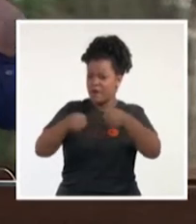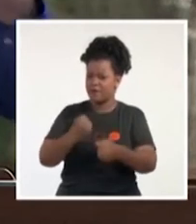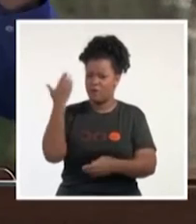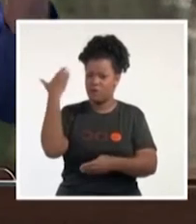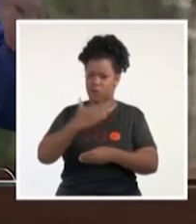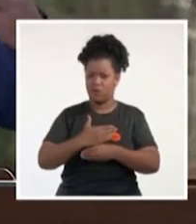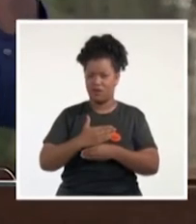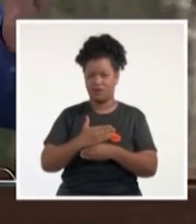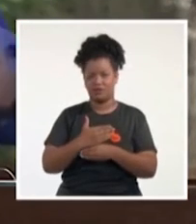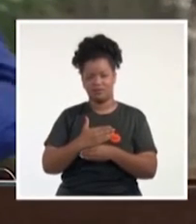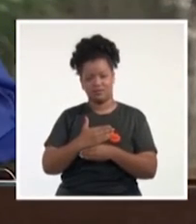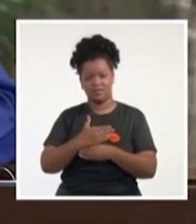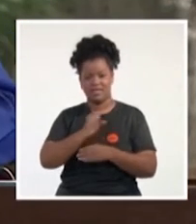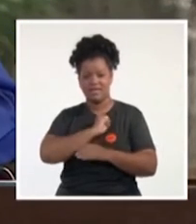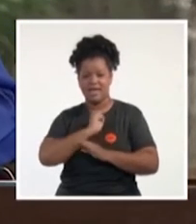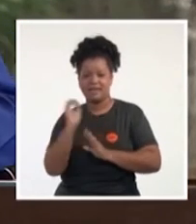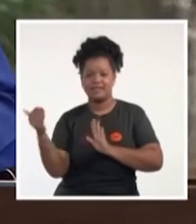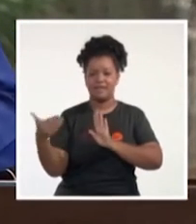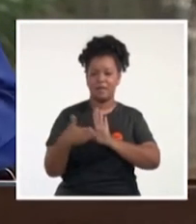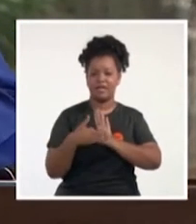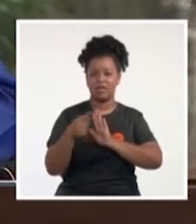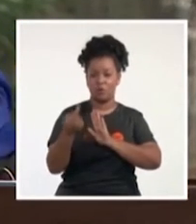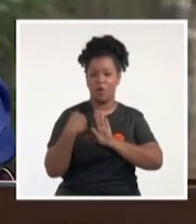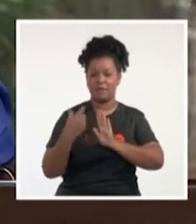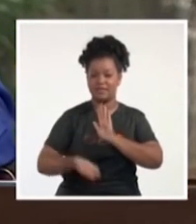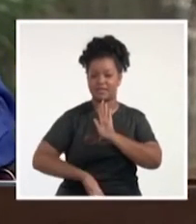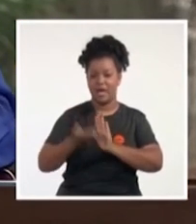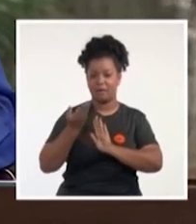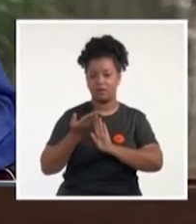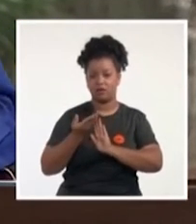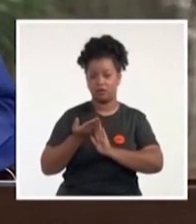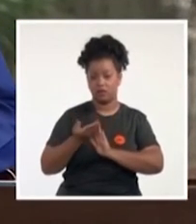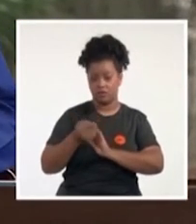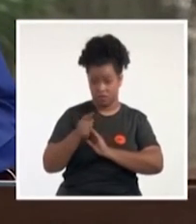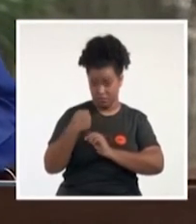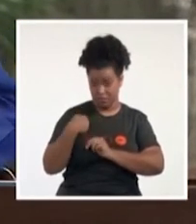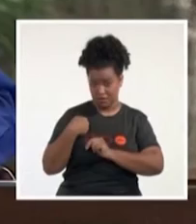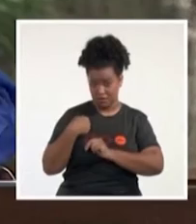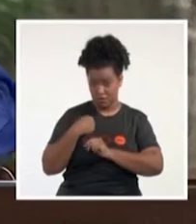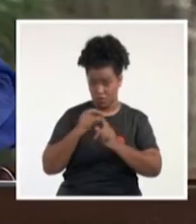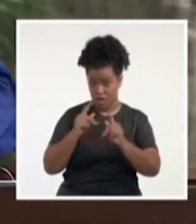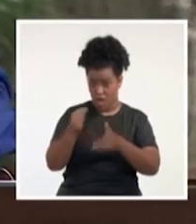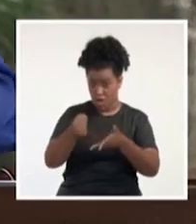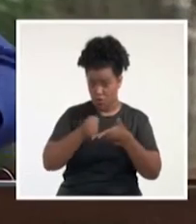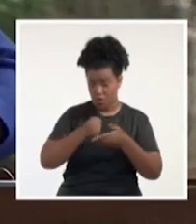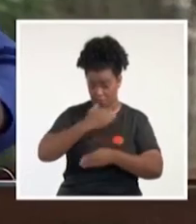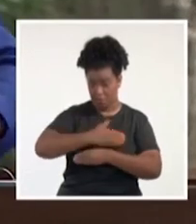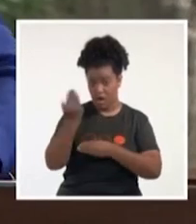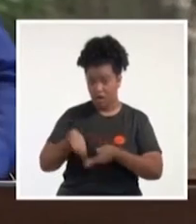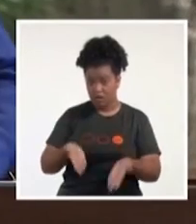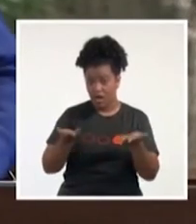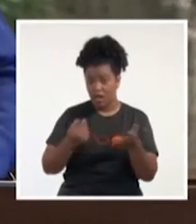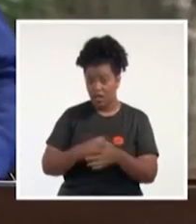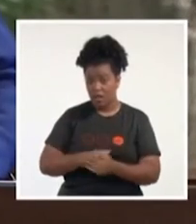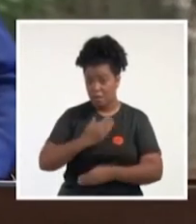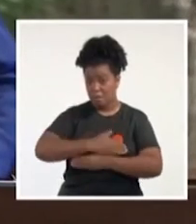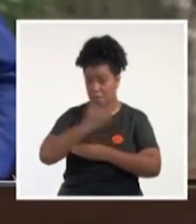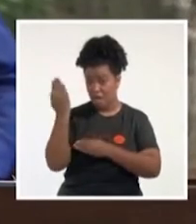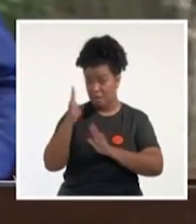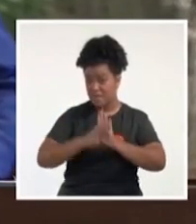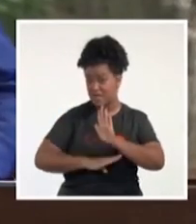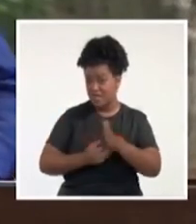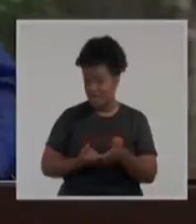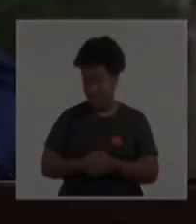quieras presentar como el gran salvador, levántame el bloqueo, levántame las 243 medidas y vamos a ver cómo tocamos